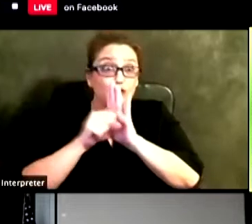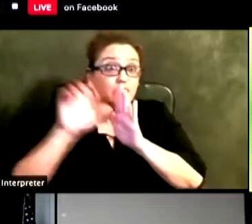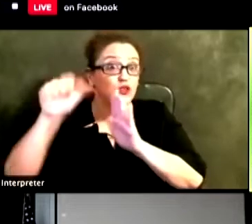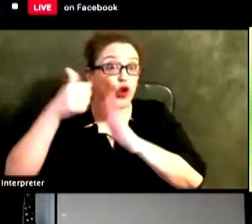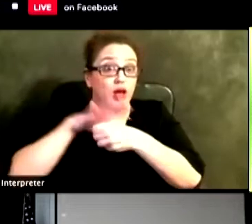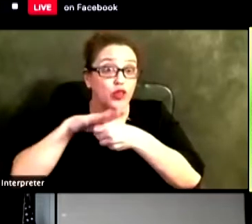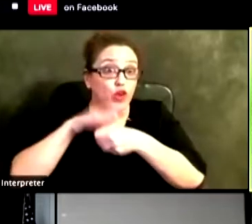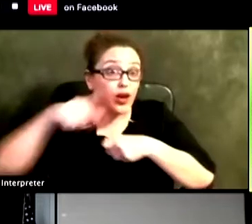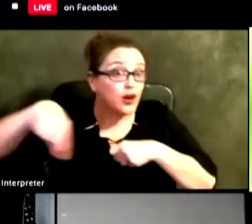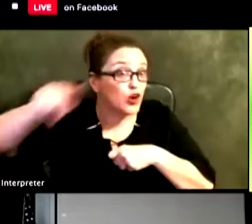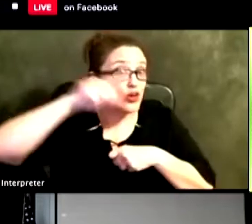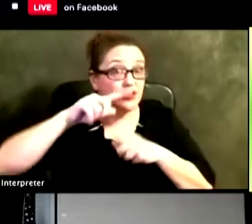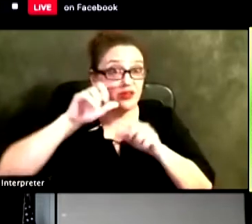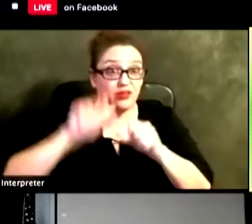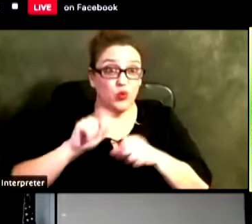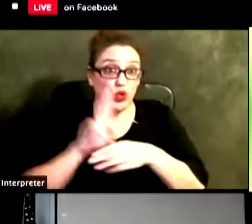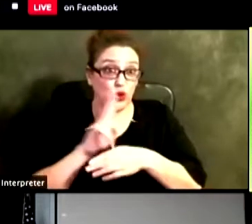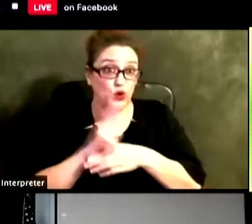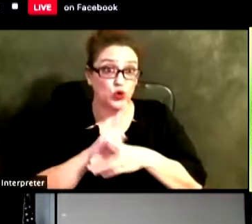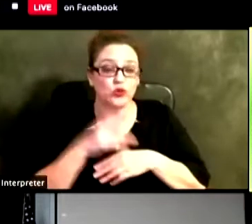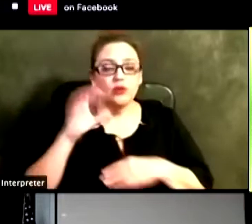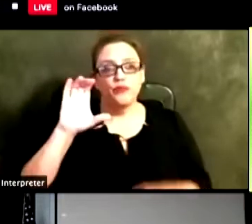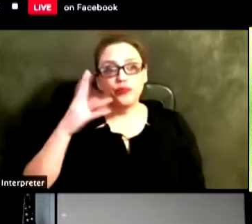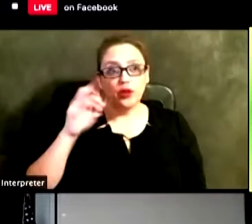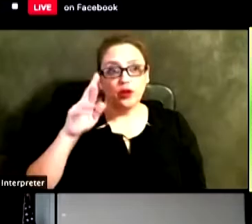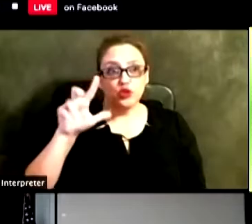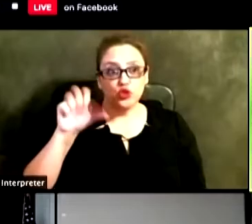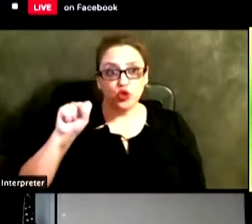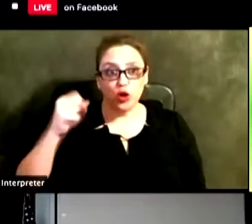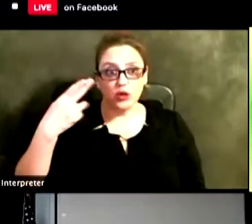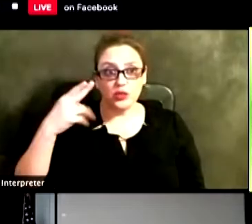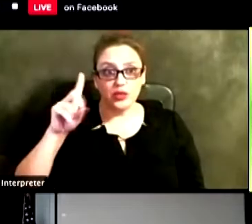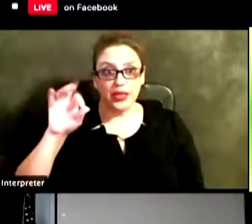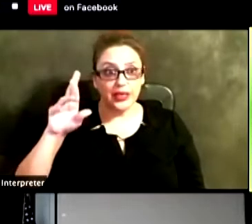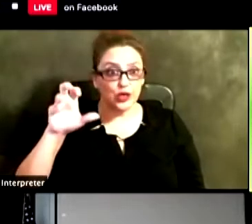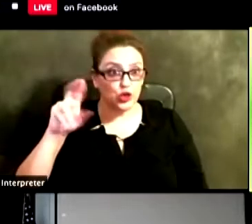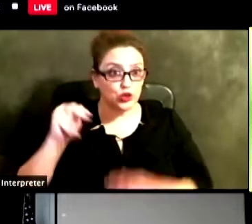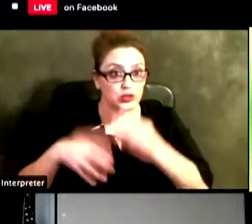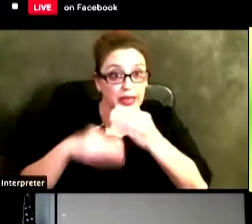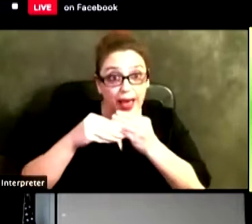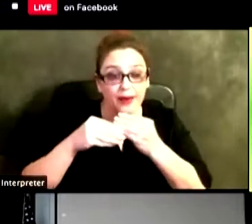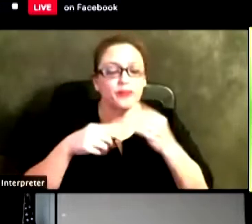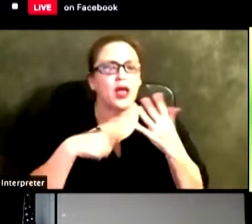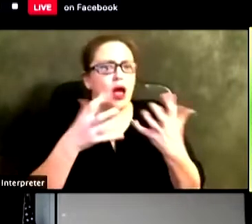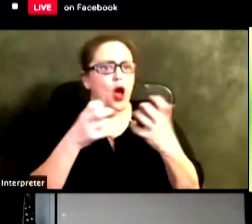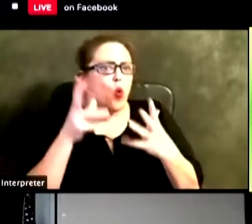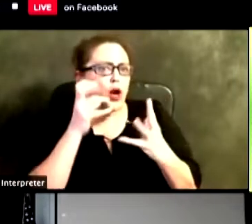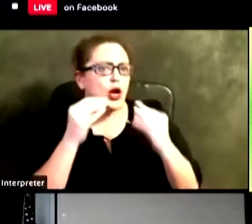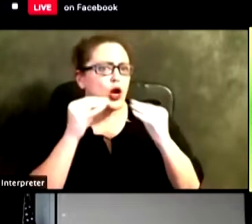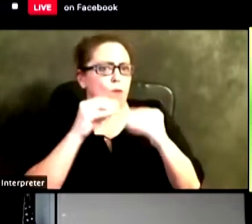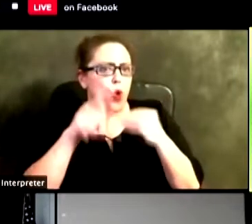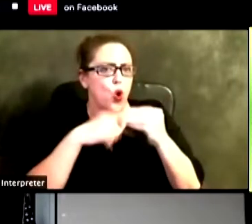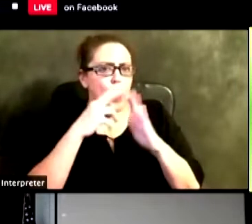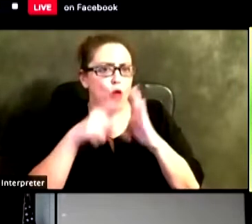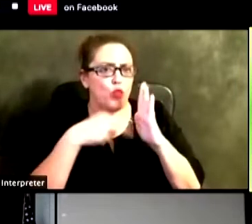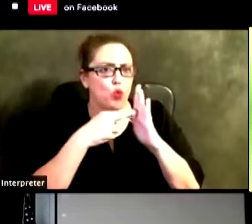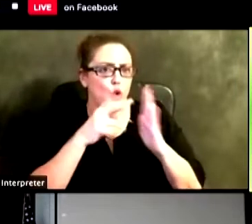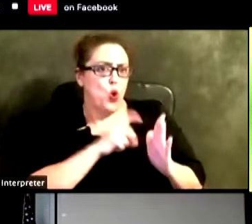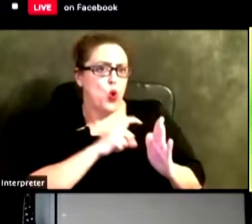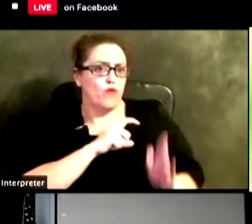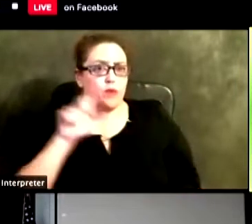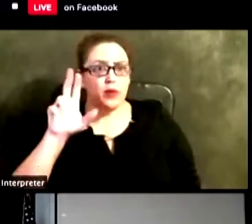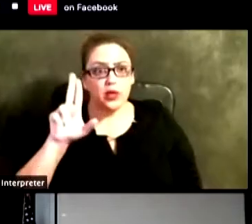And then a comment from Charles Henderson, similar to a comment we heard on the phone. I'd like to hear more about the role police unions have in addressing these